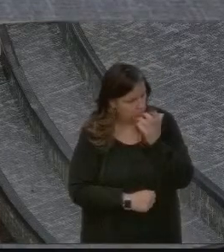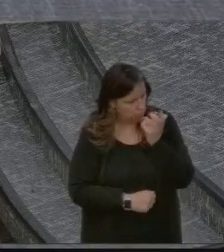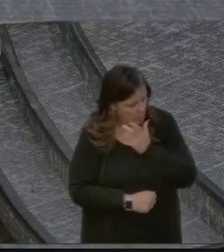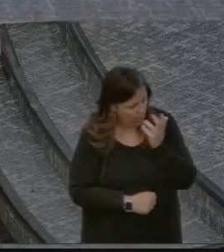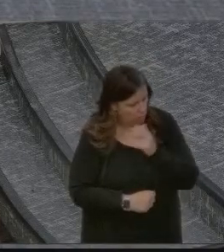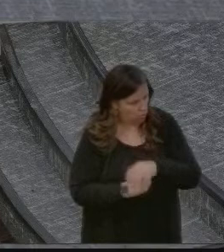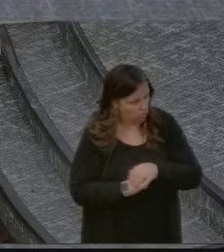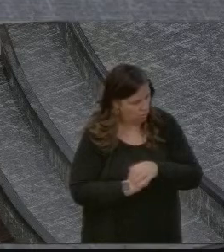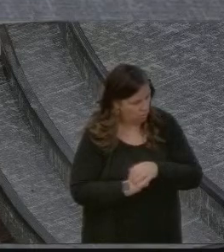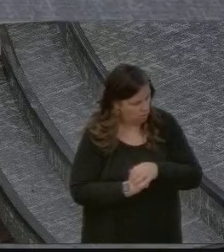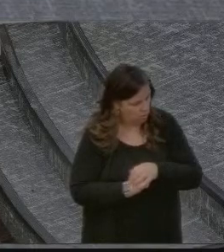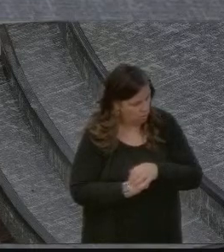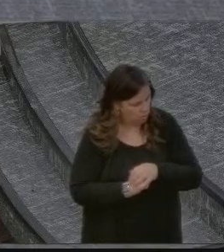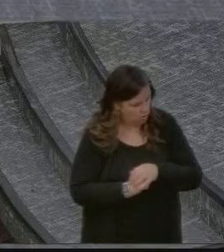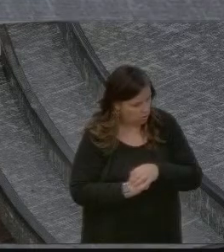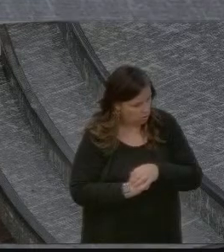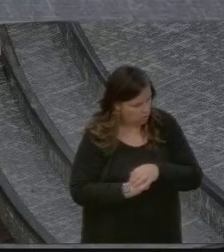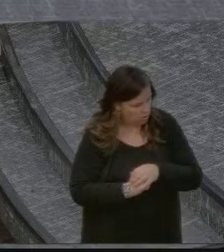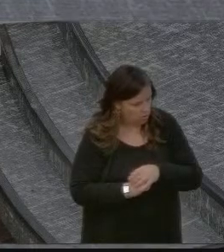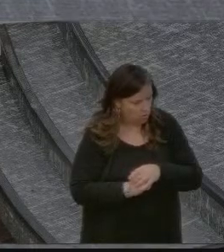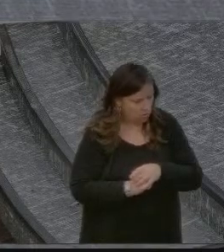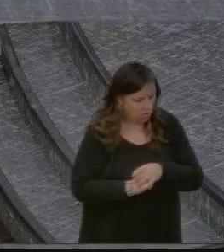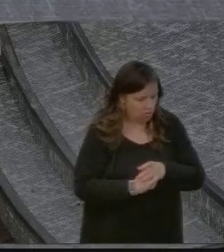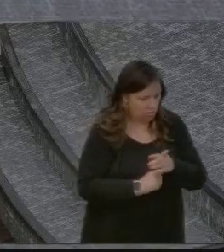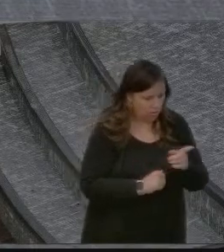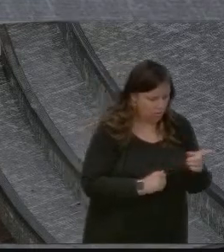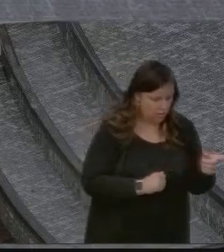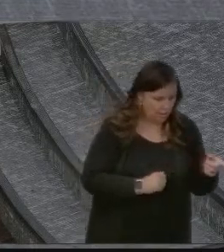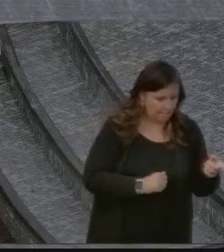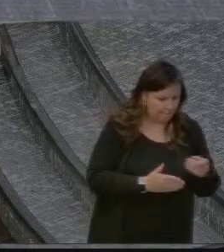people, it's already like working with,